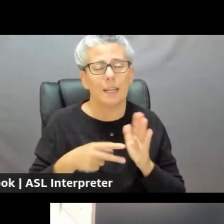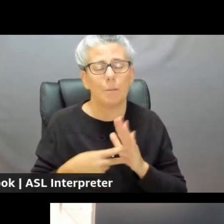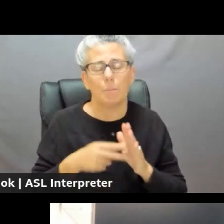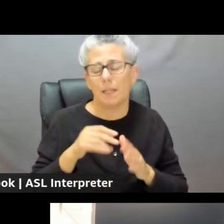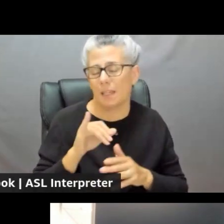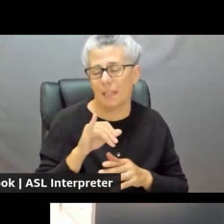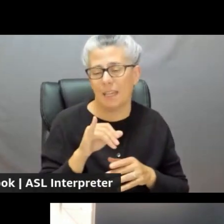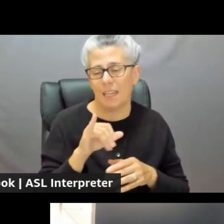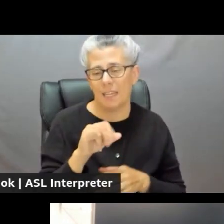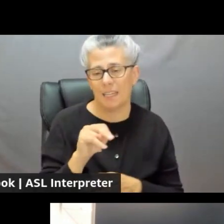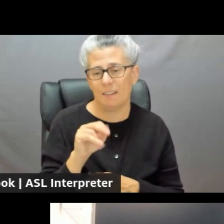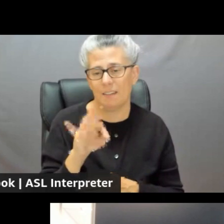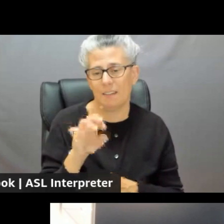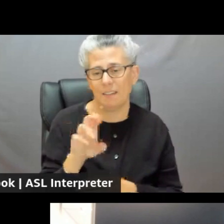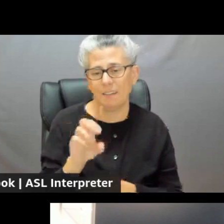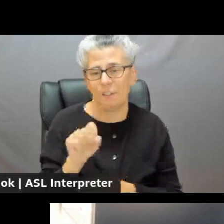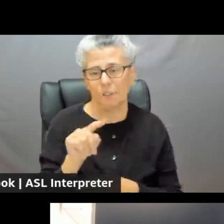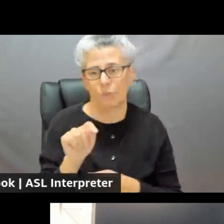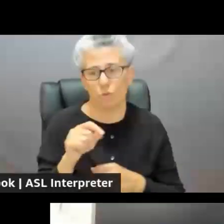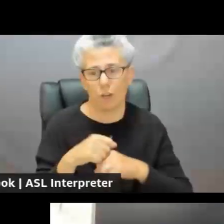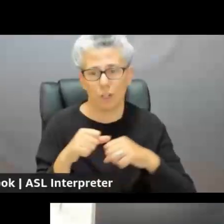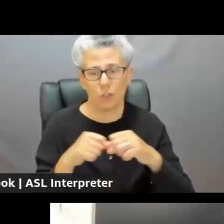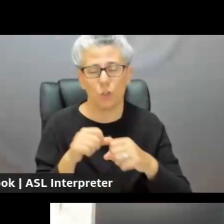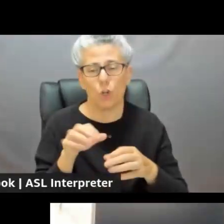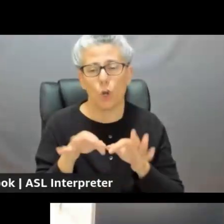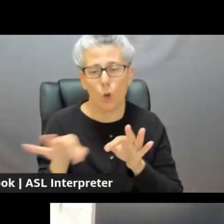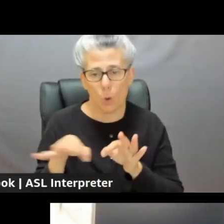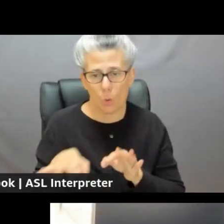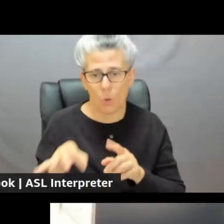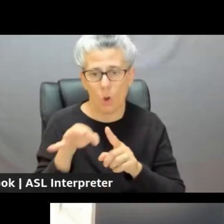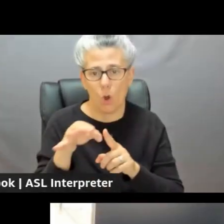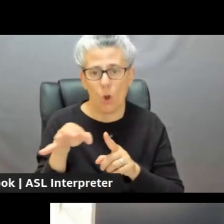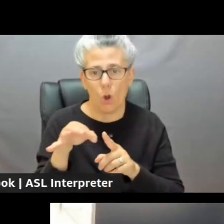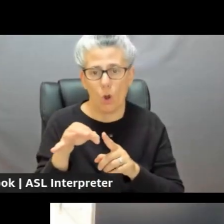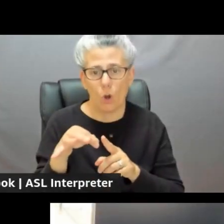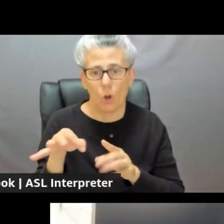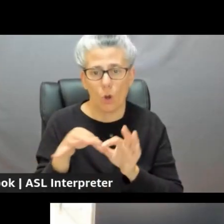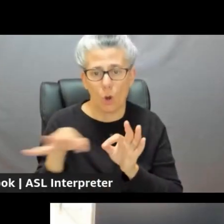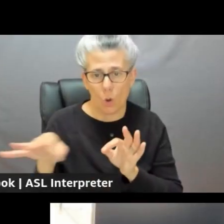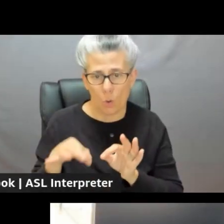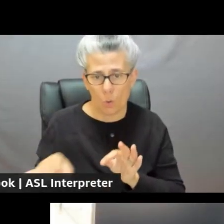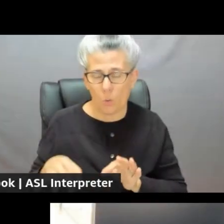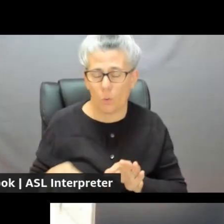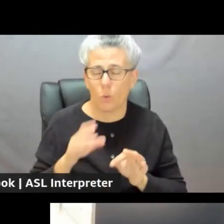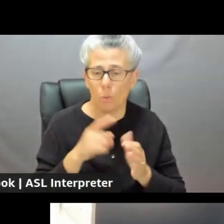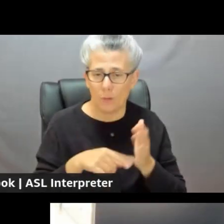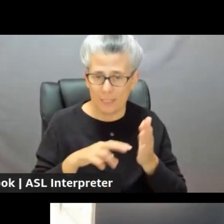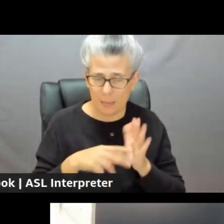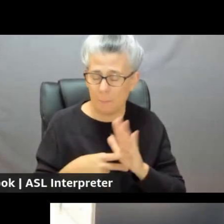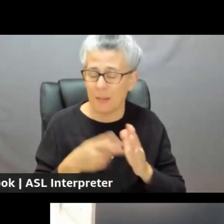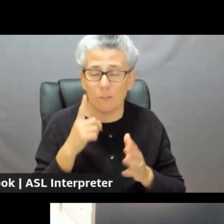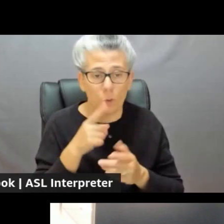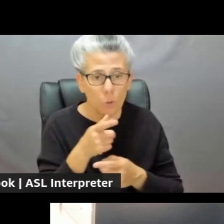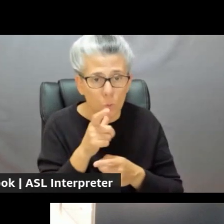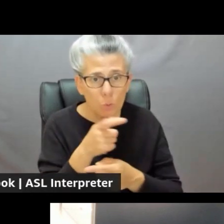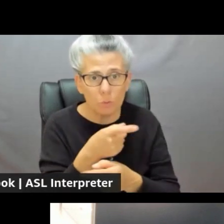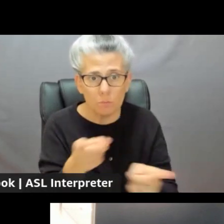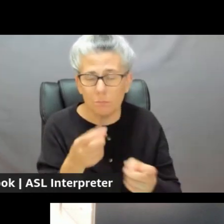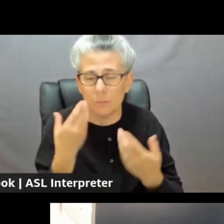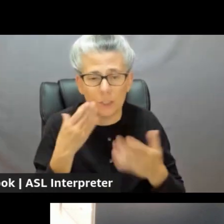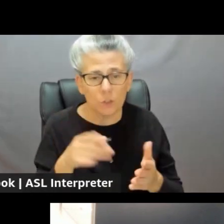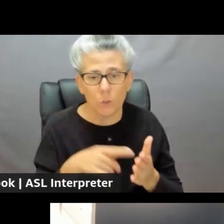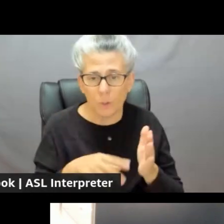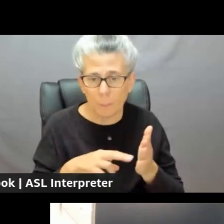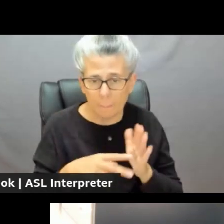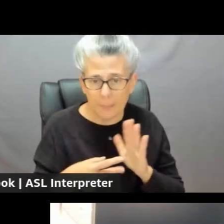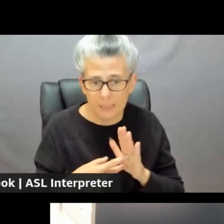journey? So I'm gonna let you explain it. So for our audience that hasn't used infrastructure as code or actually don't know what that term is, can you talk a little bit about